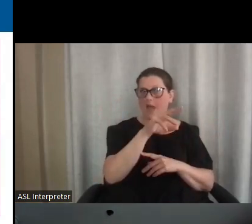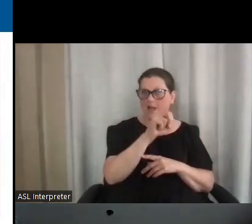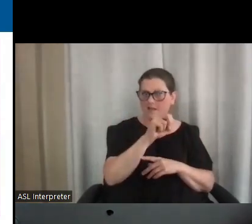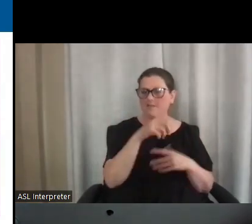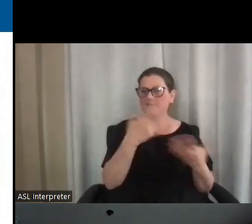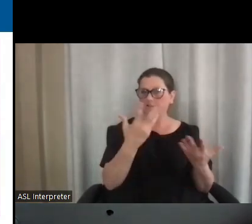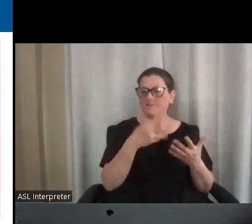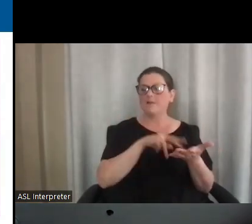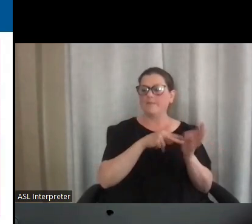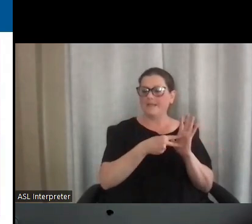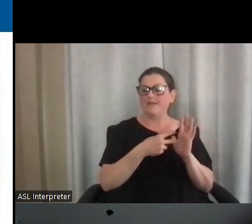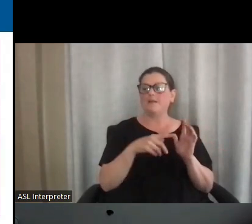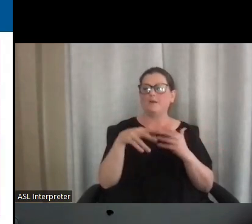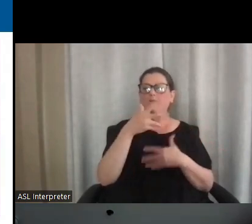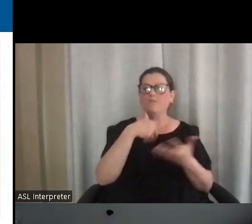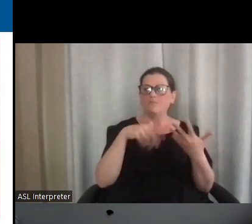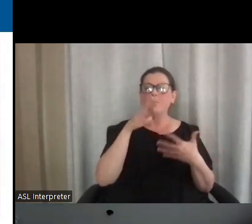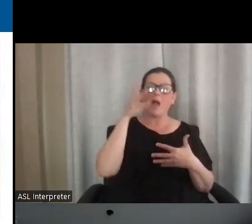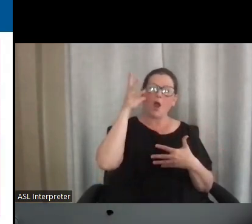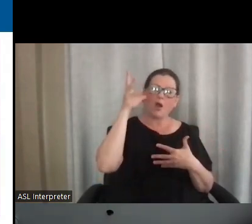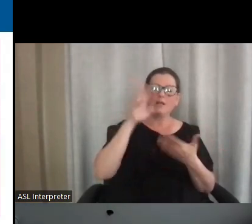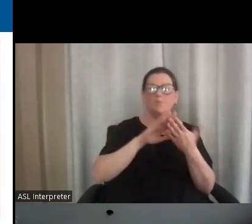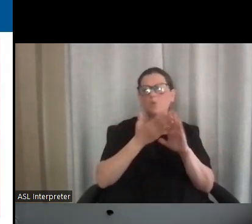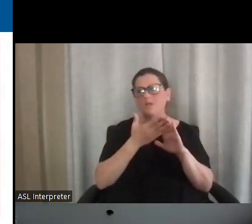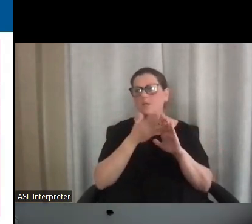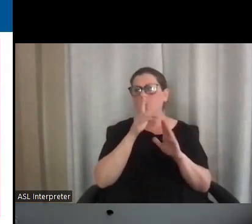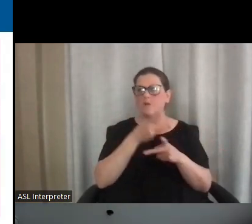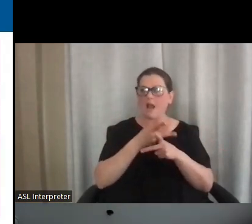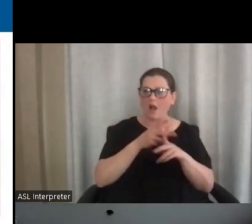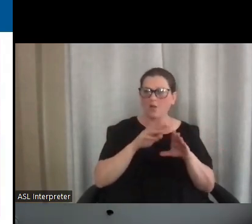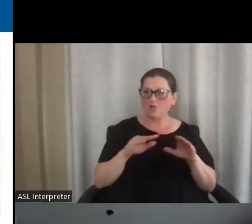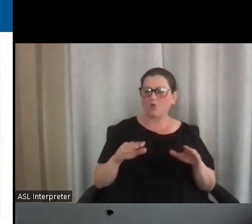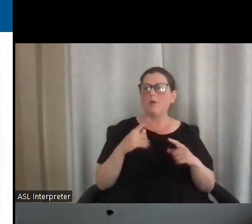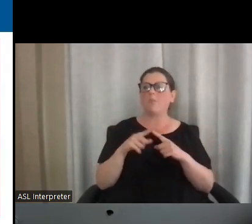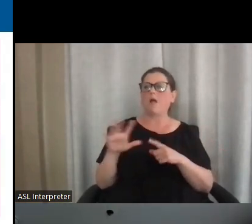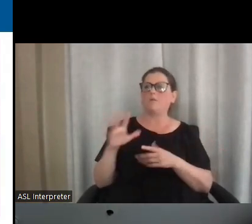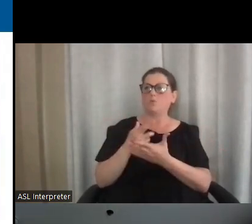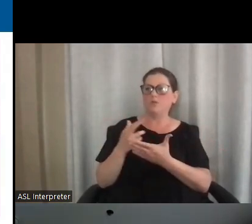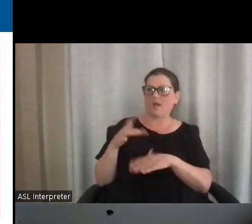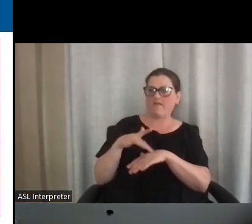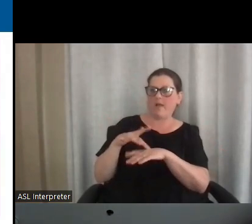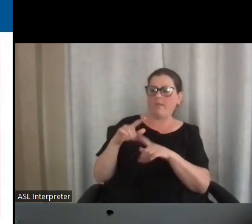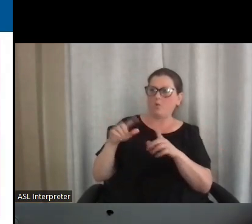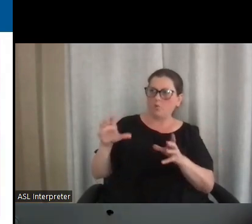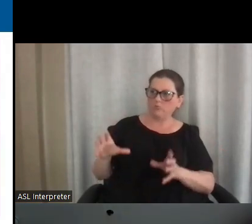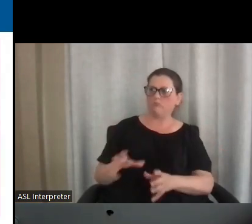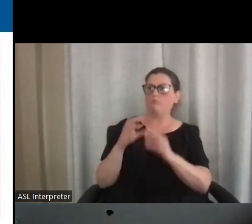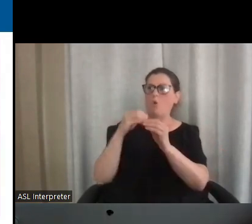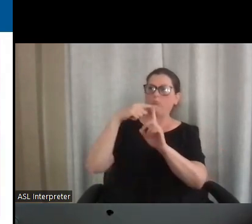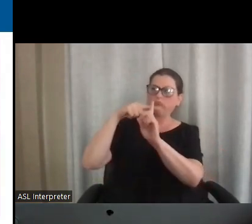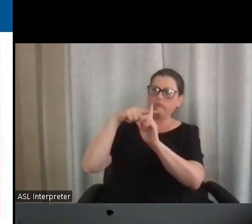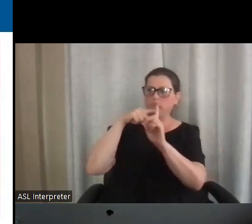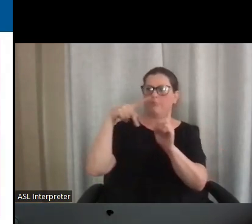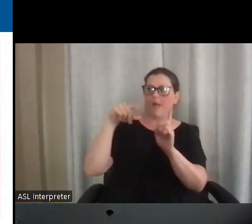caregivers, and community members, and the resources that are available to help them in promoting PACEs. Our